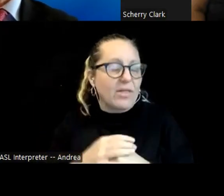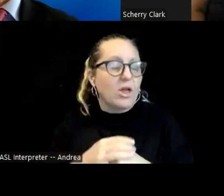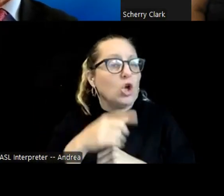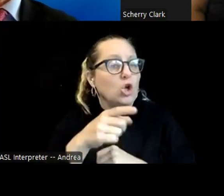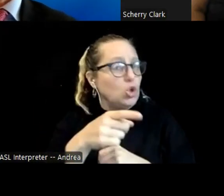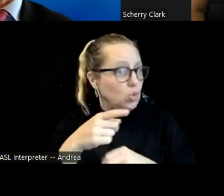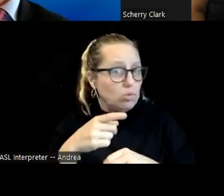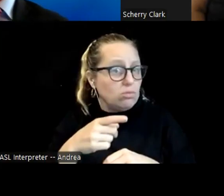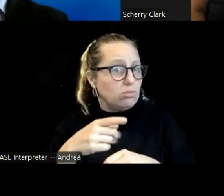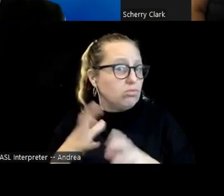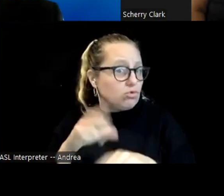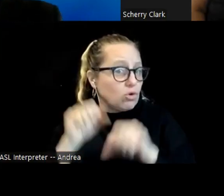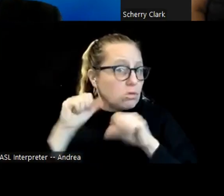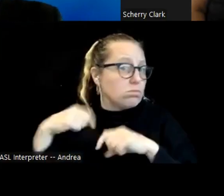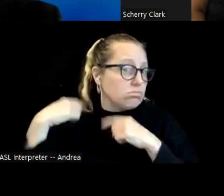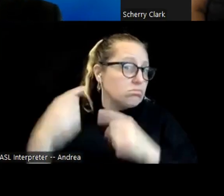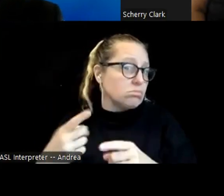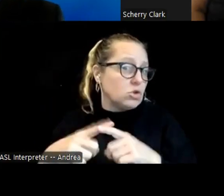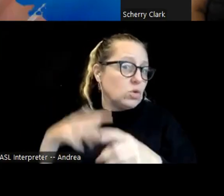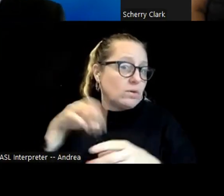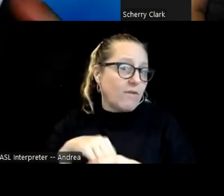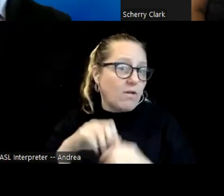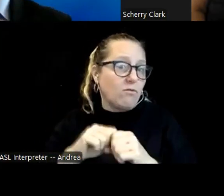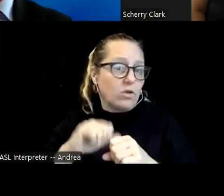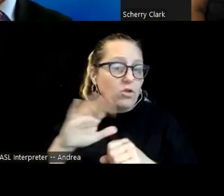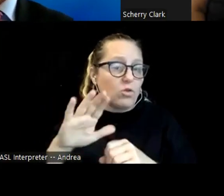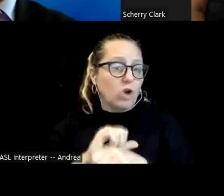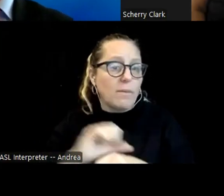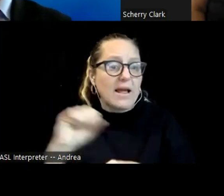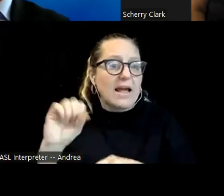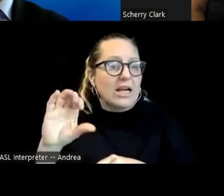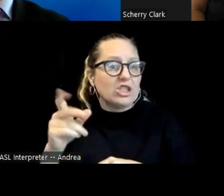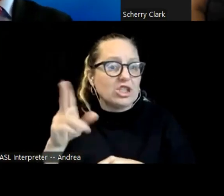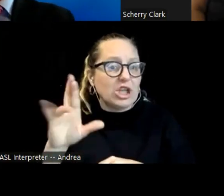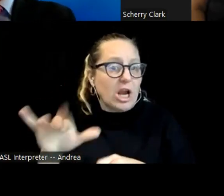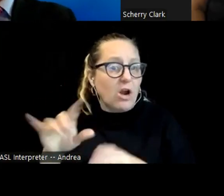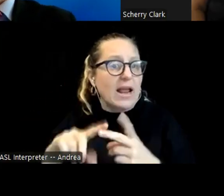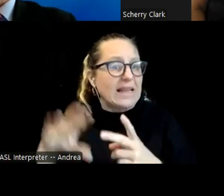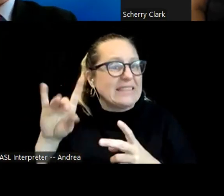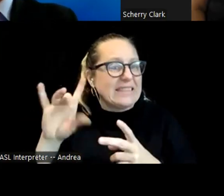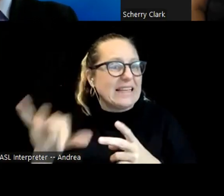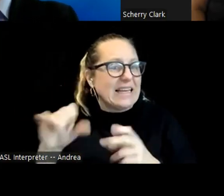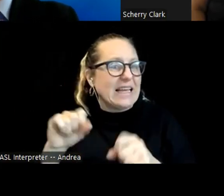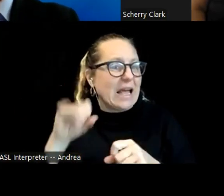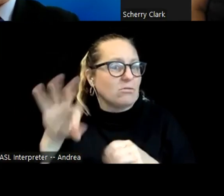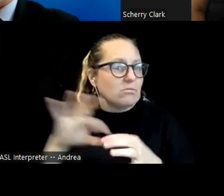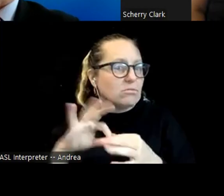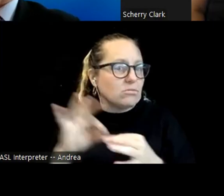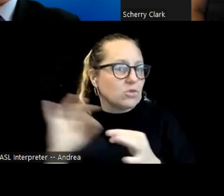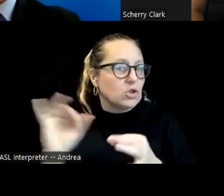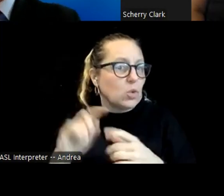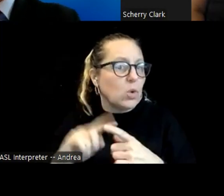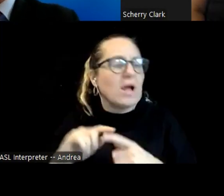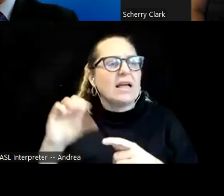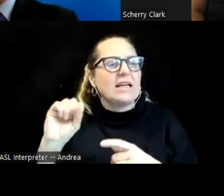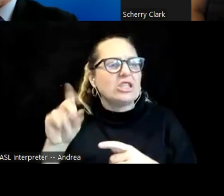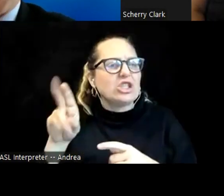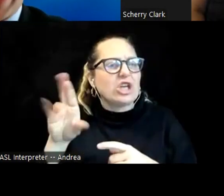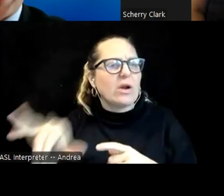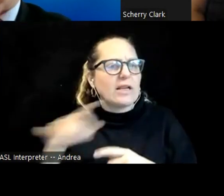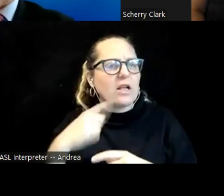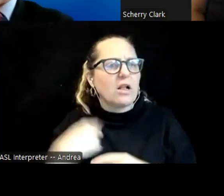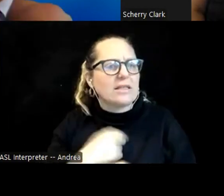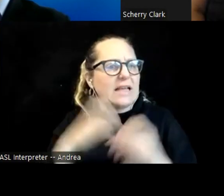took to get to your job. Let me start with Scherry, and I'll have Cindy weigh in too. Scherry, tell us the education and training that